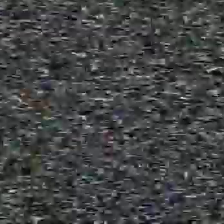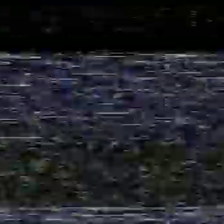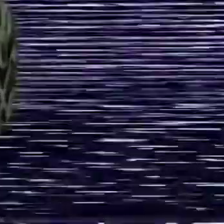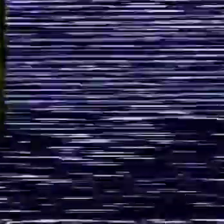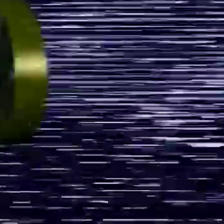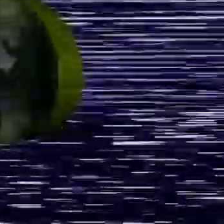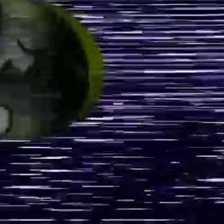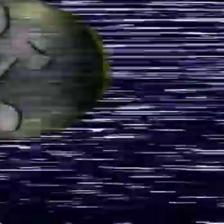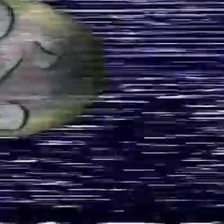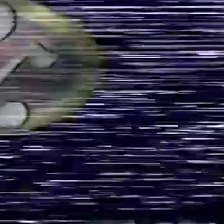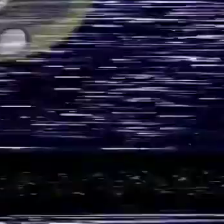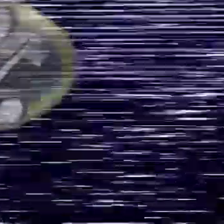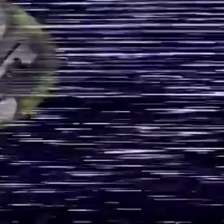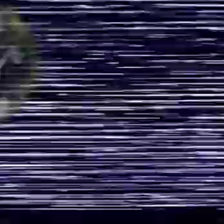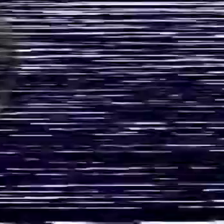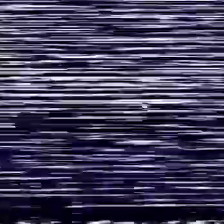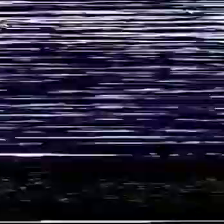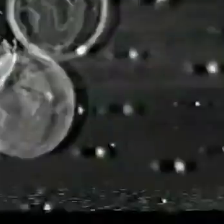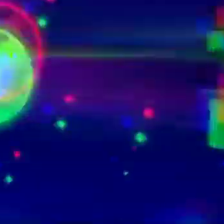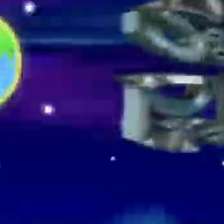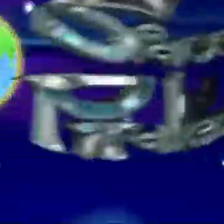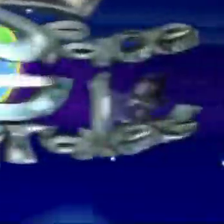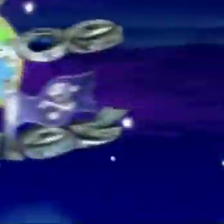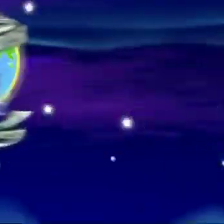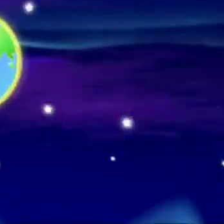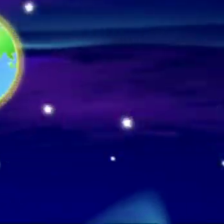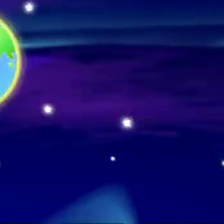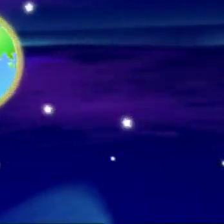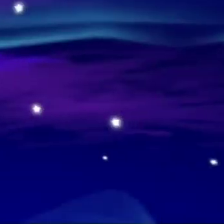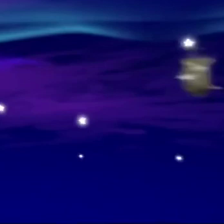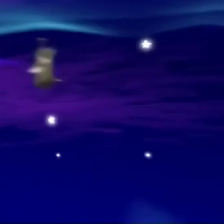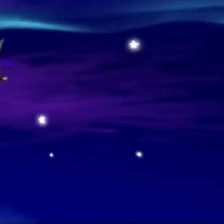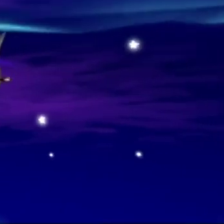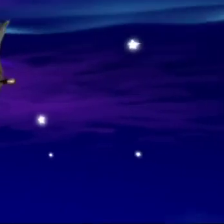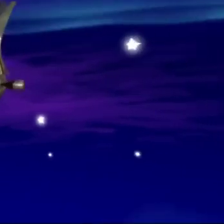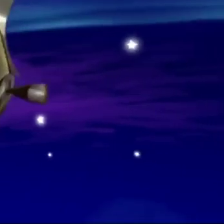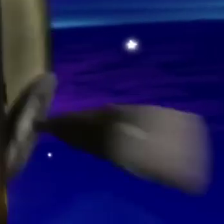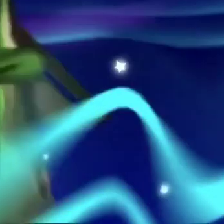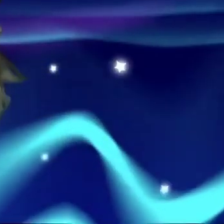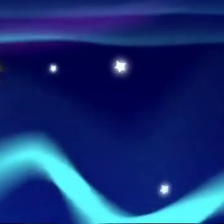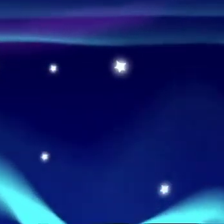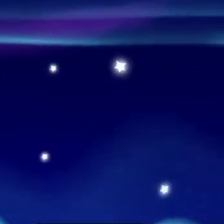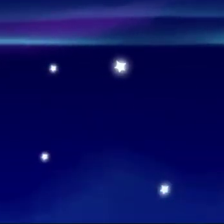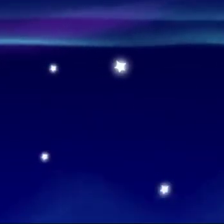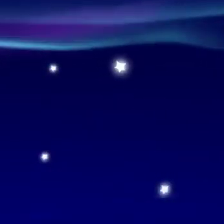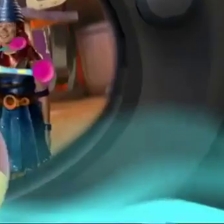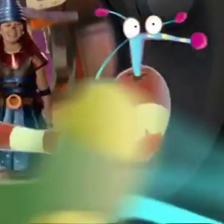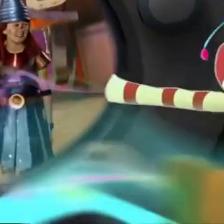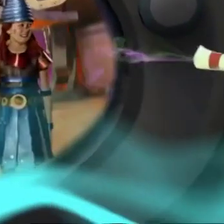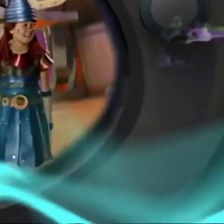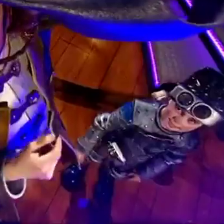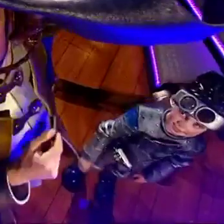Come in. Space Pirates here. Are you receiving? Space Pirates!